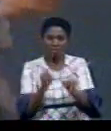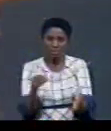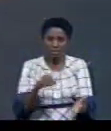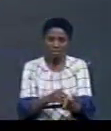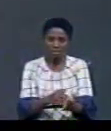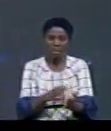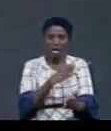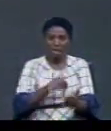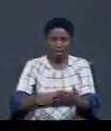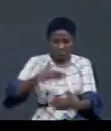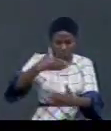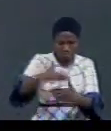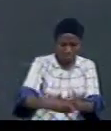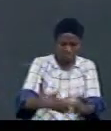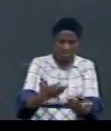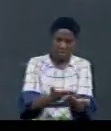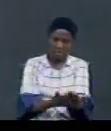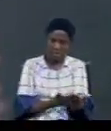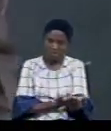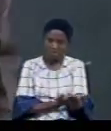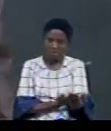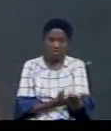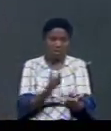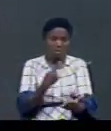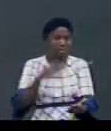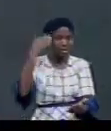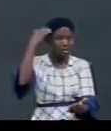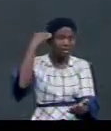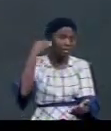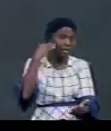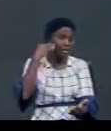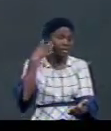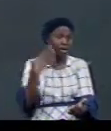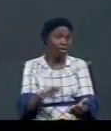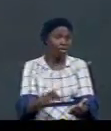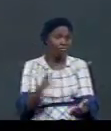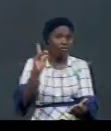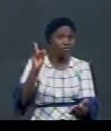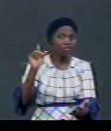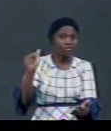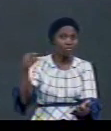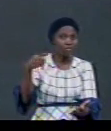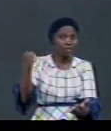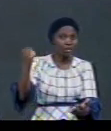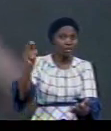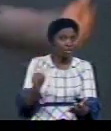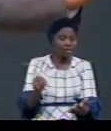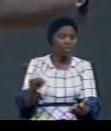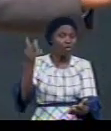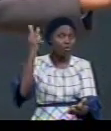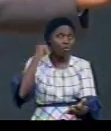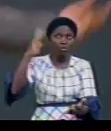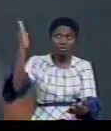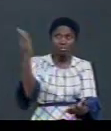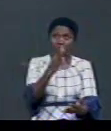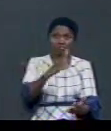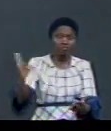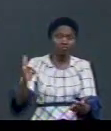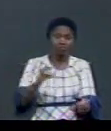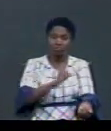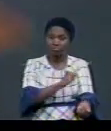following morning, the head of Dagon was cut off. The hands